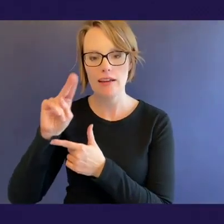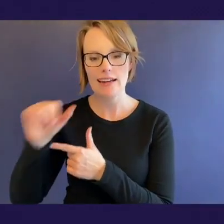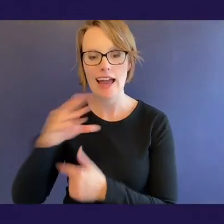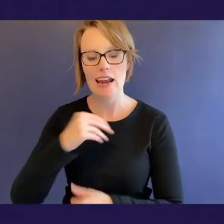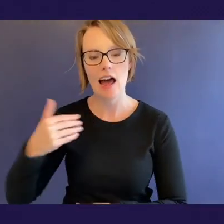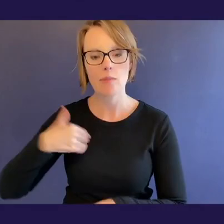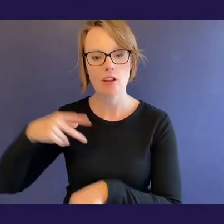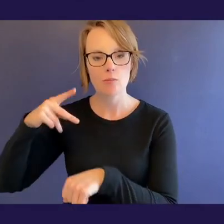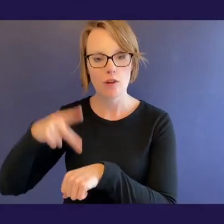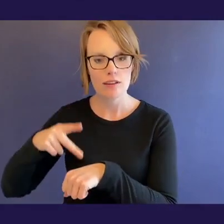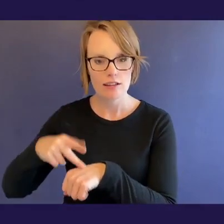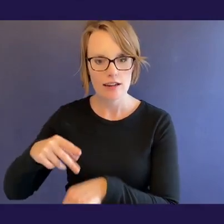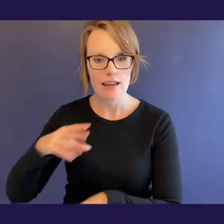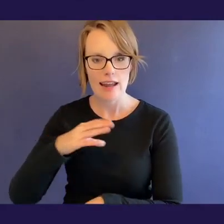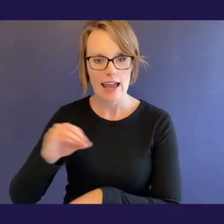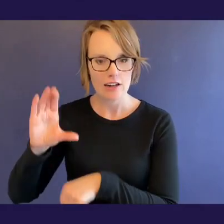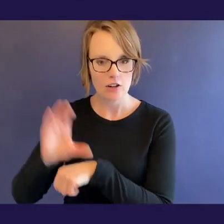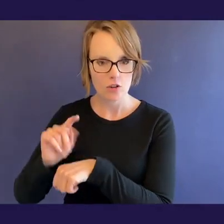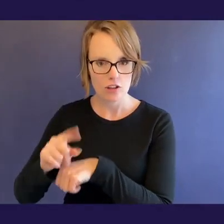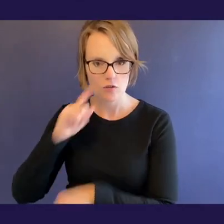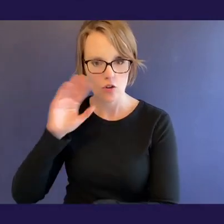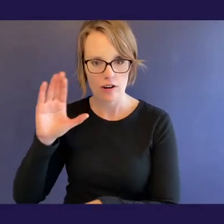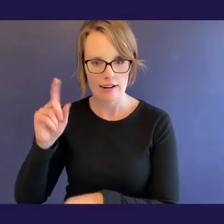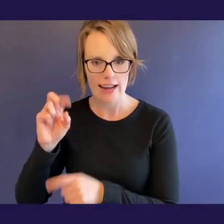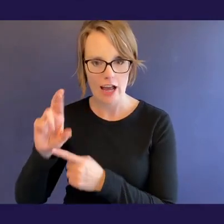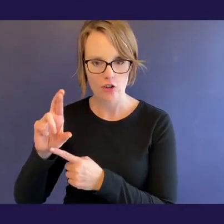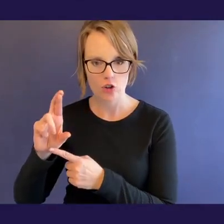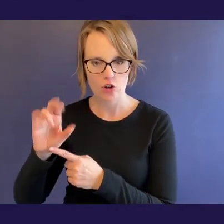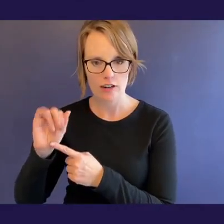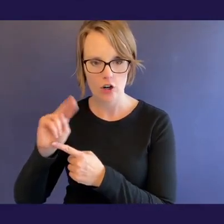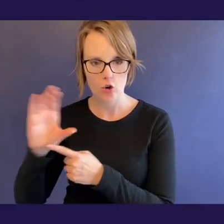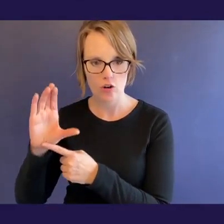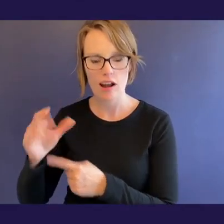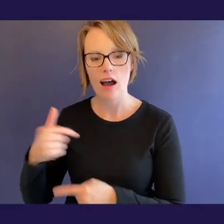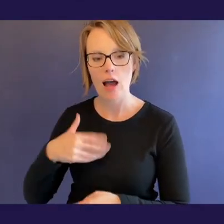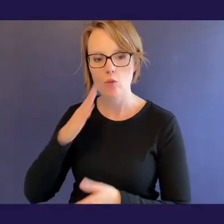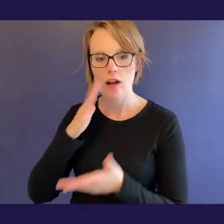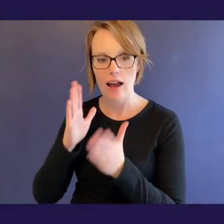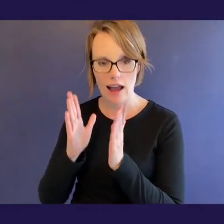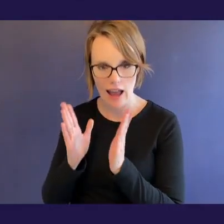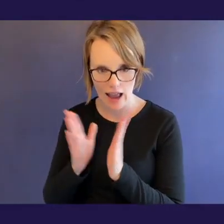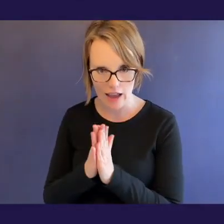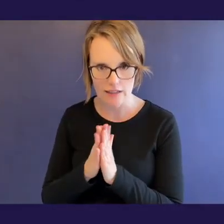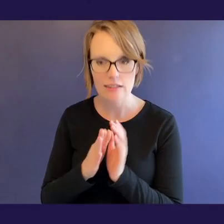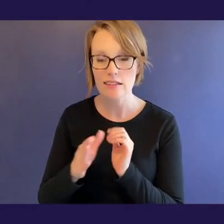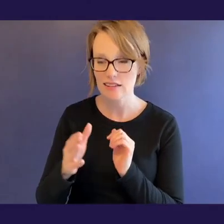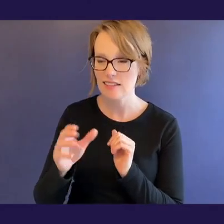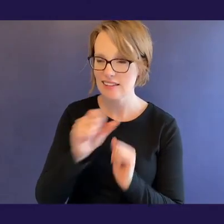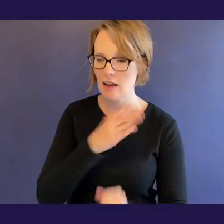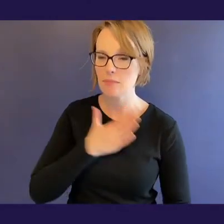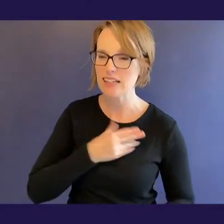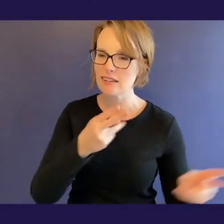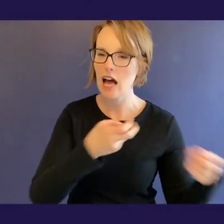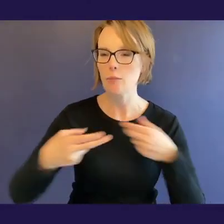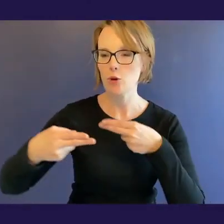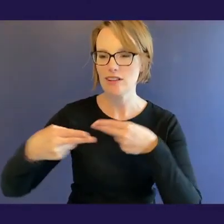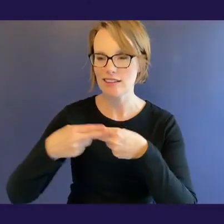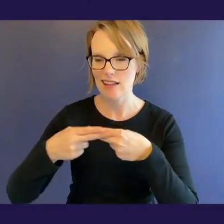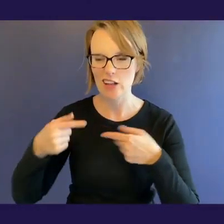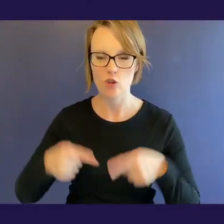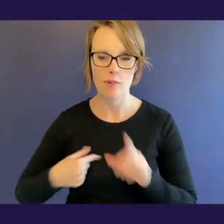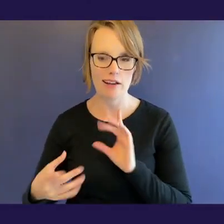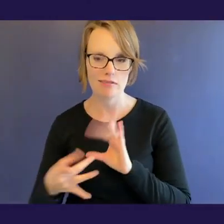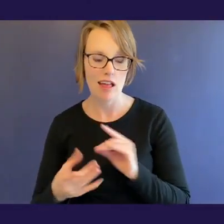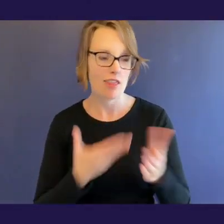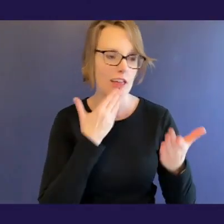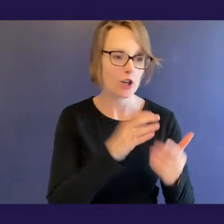Castner Incorporated. I'll ask Matthew and the staff, Maggie, to upload the slides, please. I want to thank the